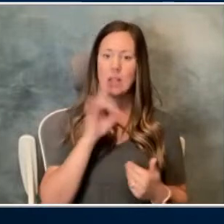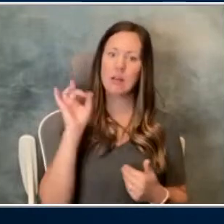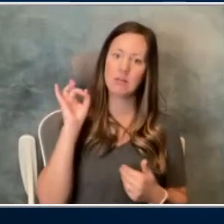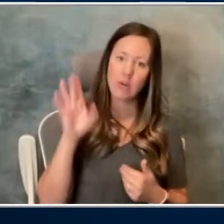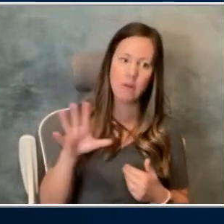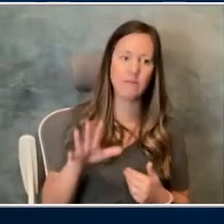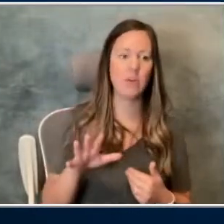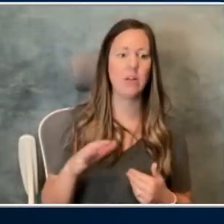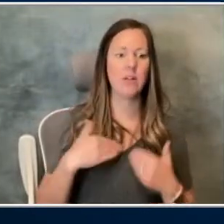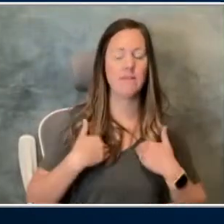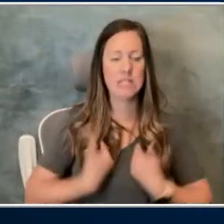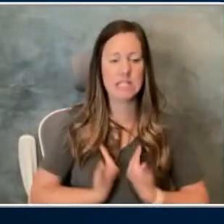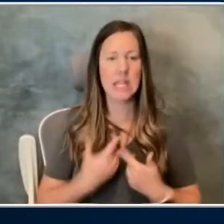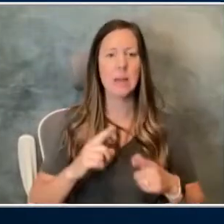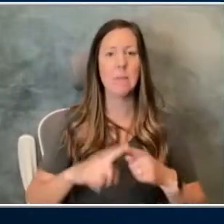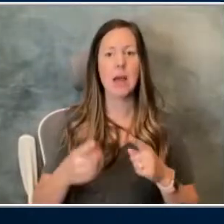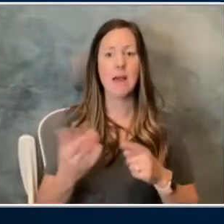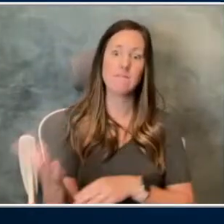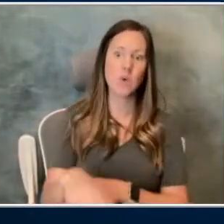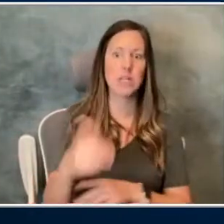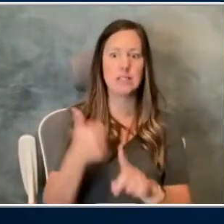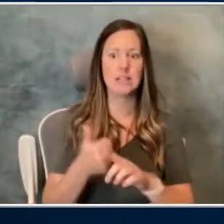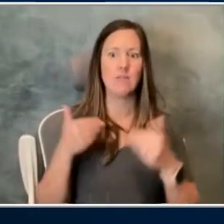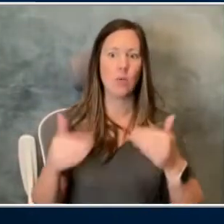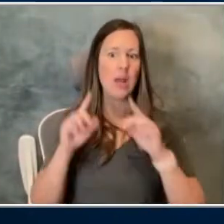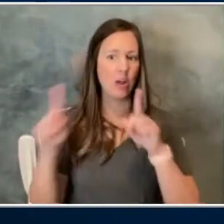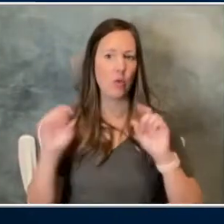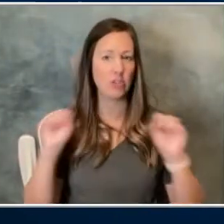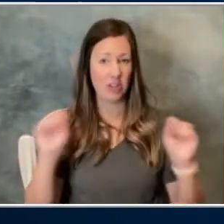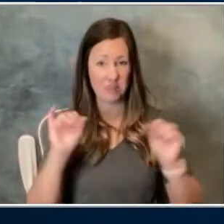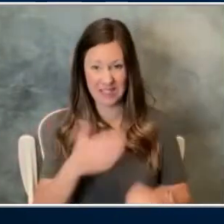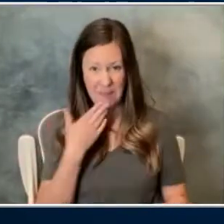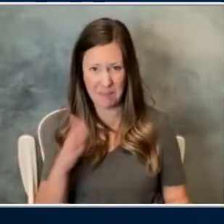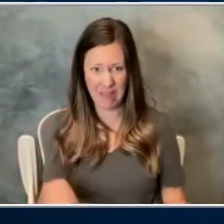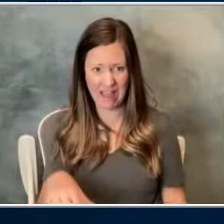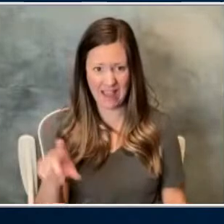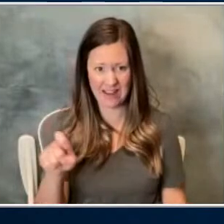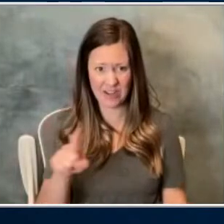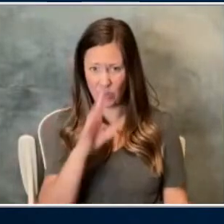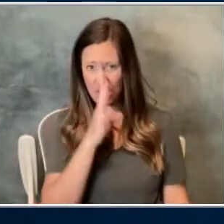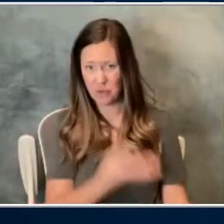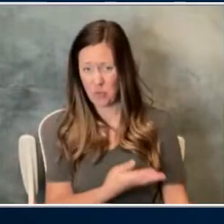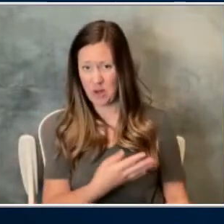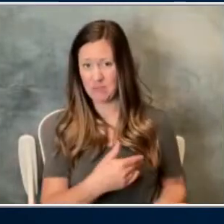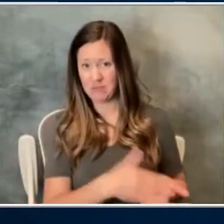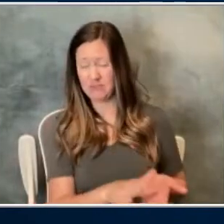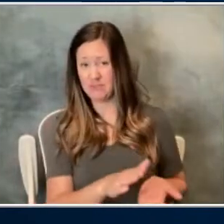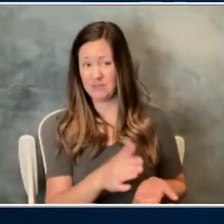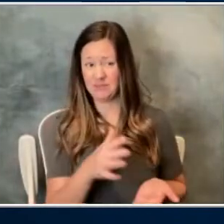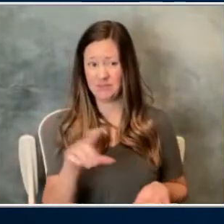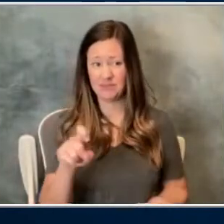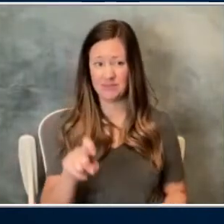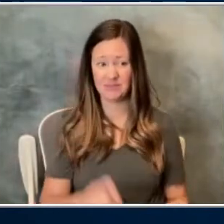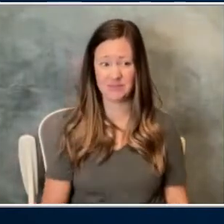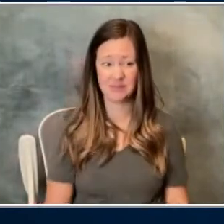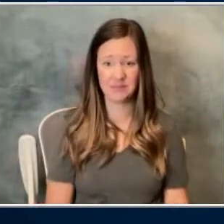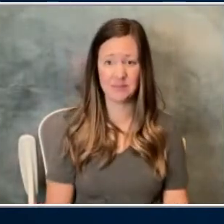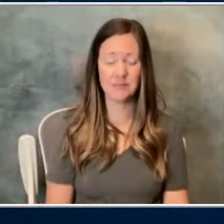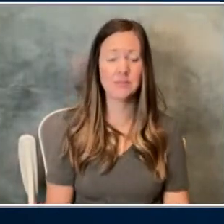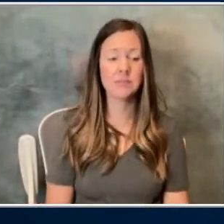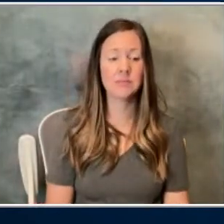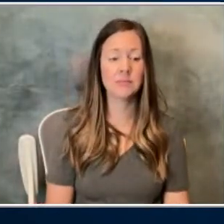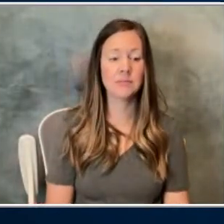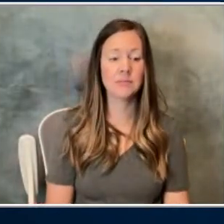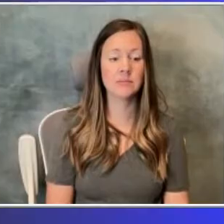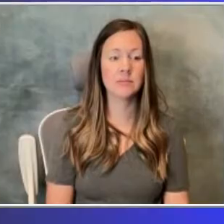fatigued, but you force yourself to go to the gym, is that actually bad because you're ignoring a sign that you should be resting?